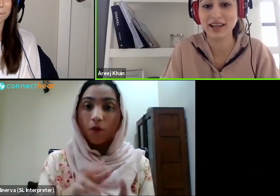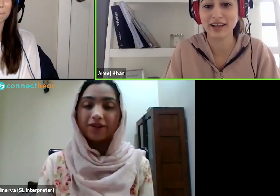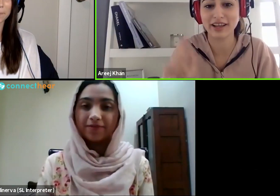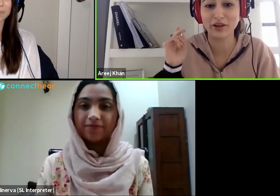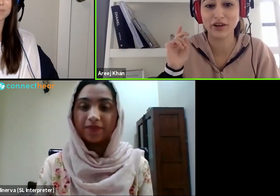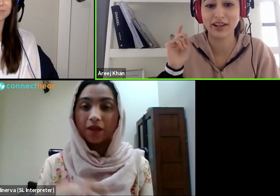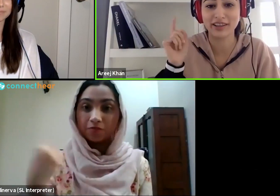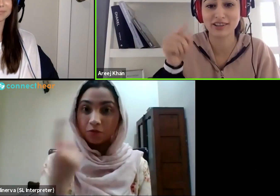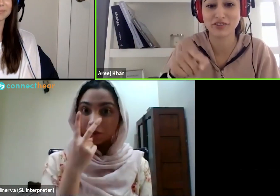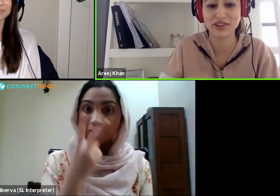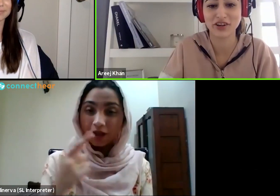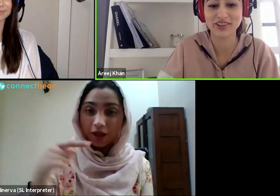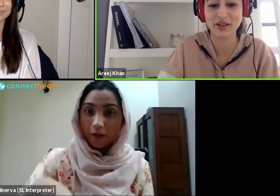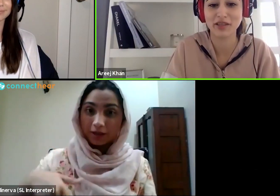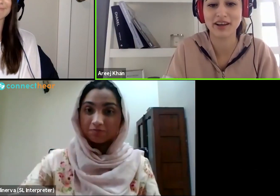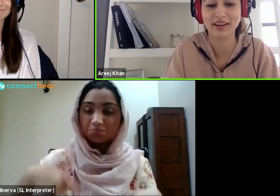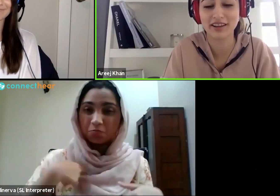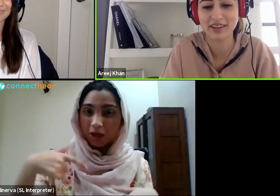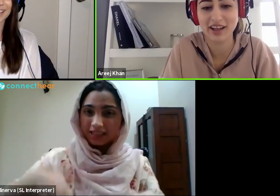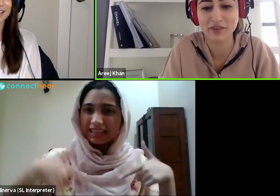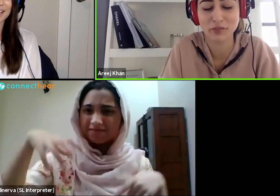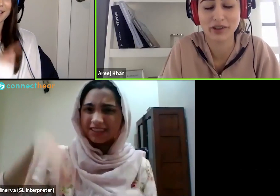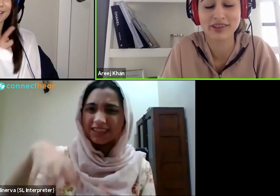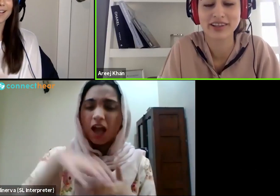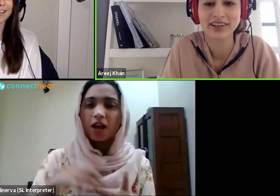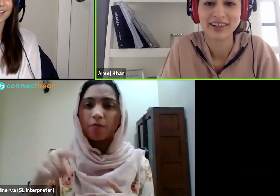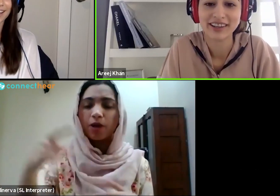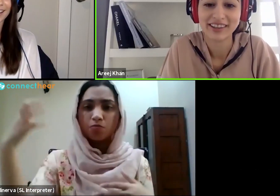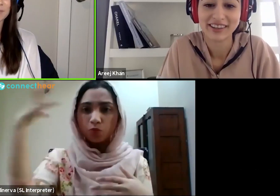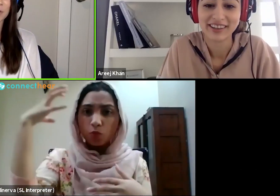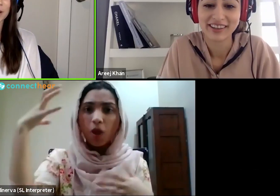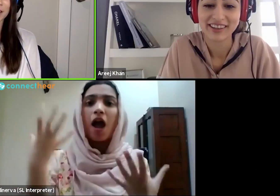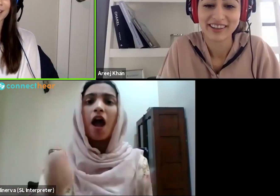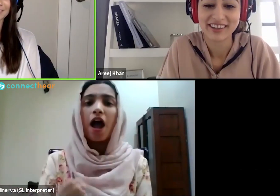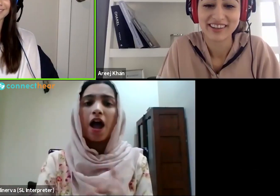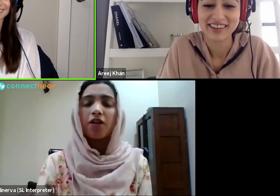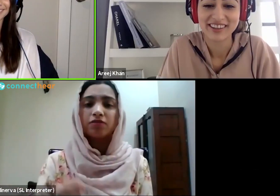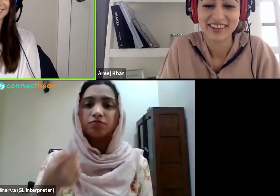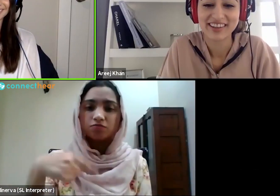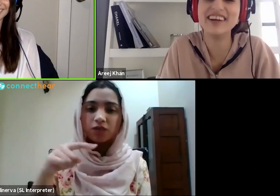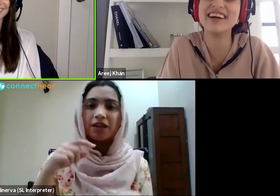like daylight here, and I think it's very dark down that end of the world. I got my ring light.